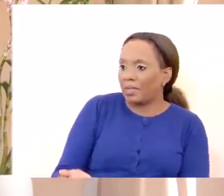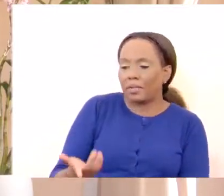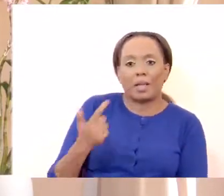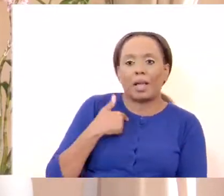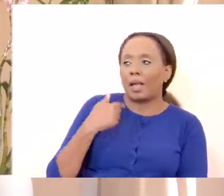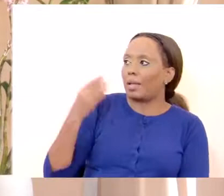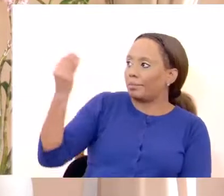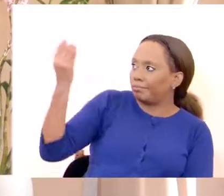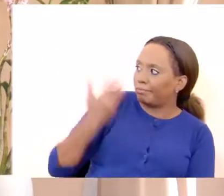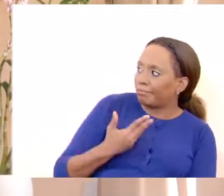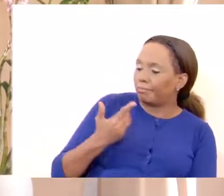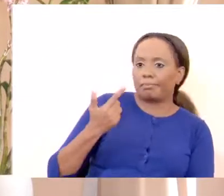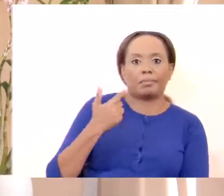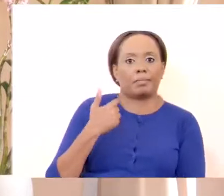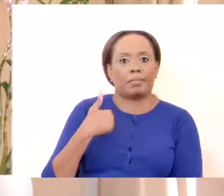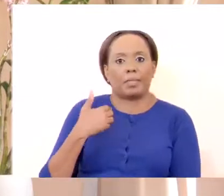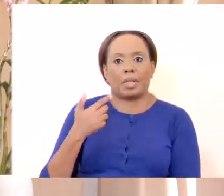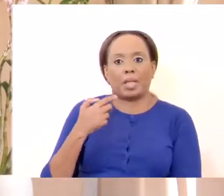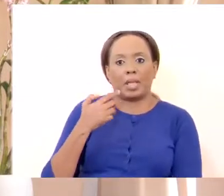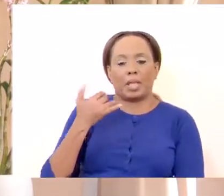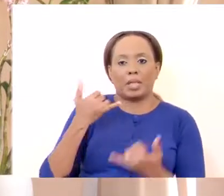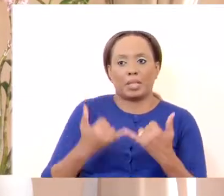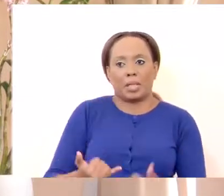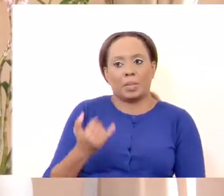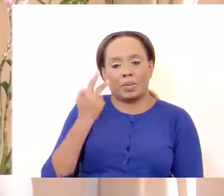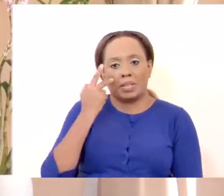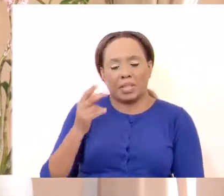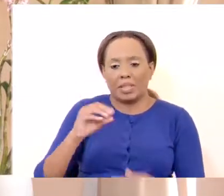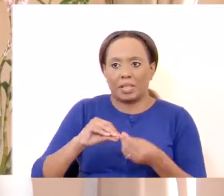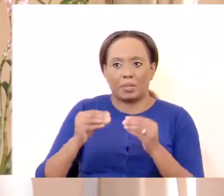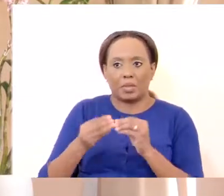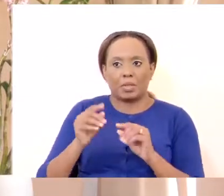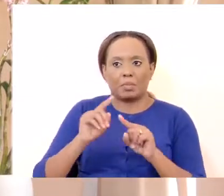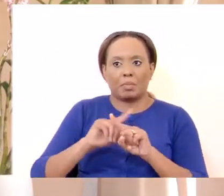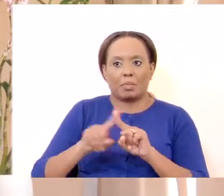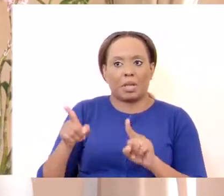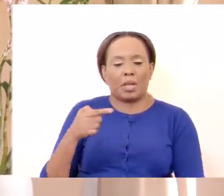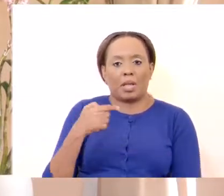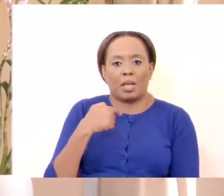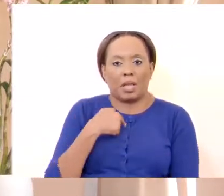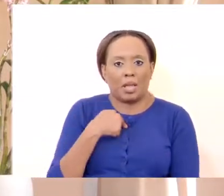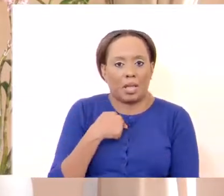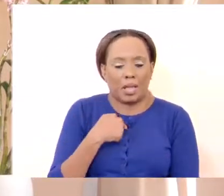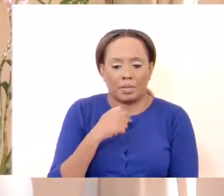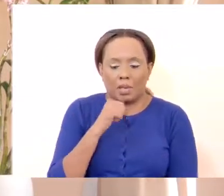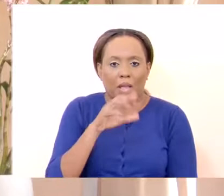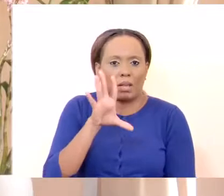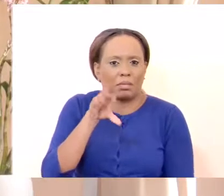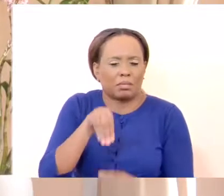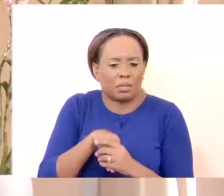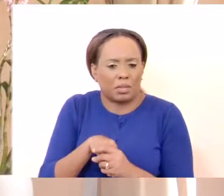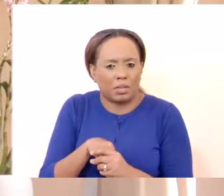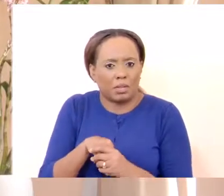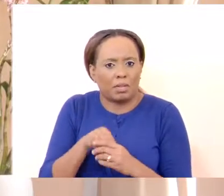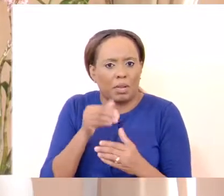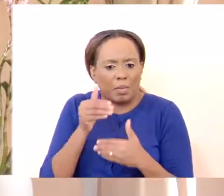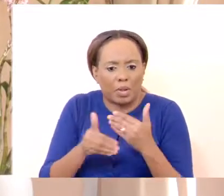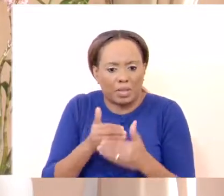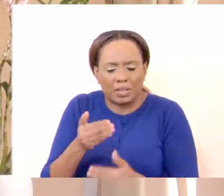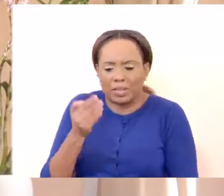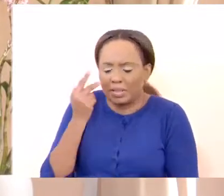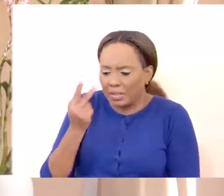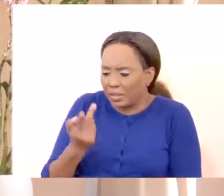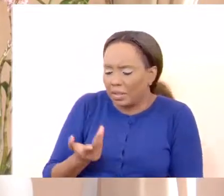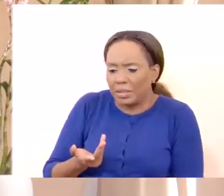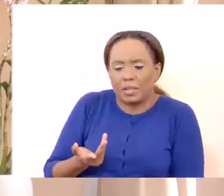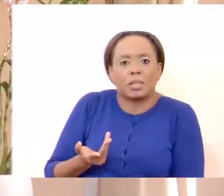and obviously we are seeing the figures now on the database, but I am not that involved in the process to be able to